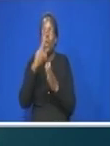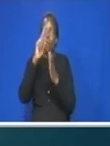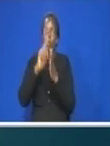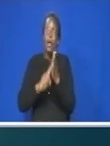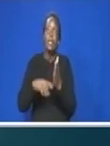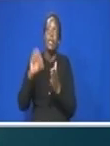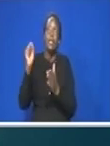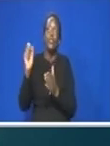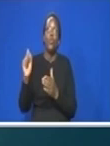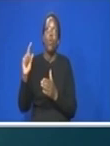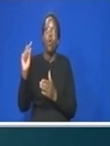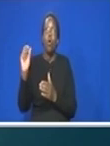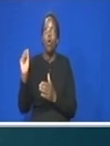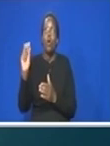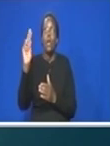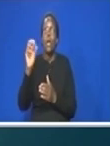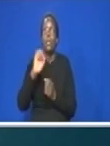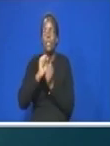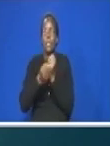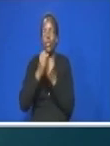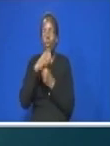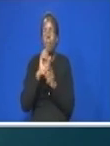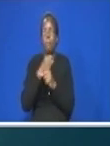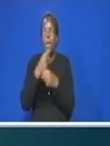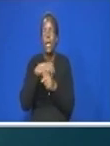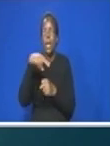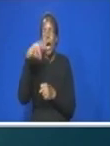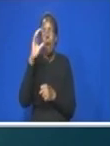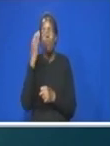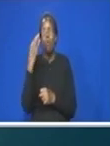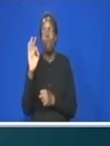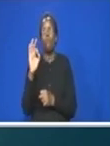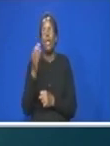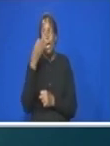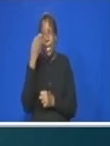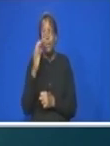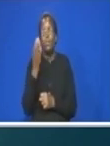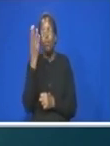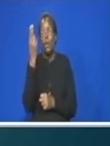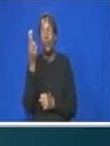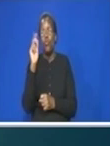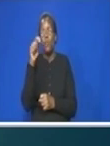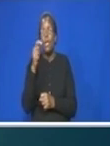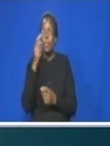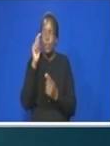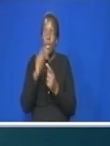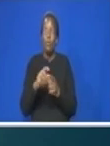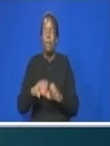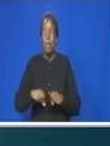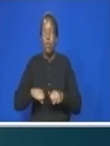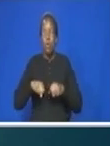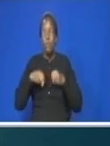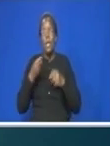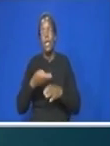is the solar system made of? If those were the 2 questions, then we can comfortably give